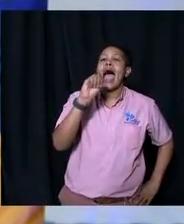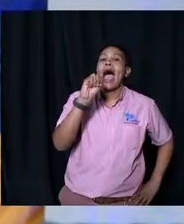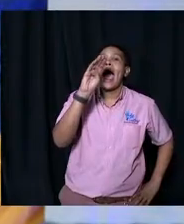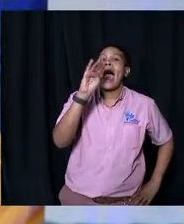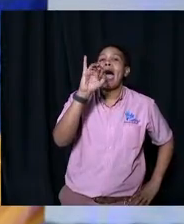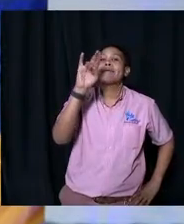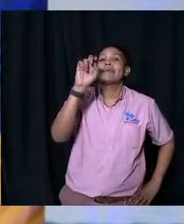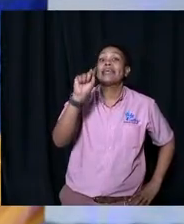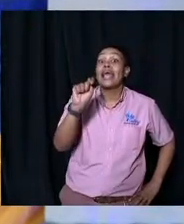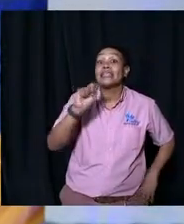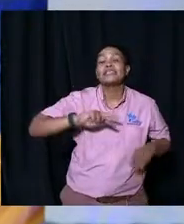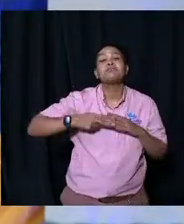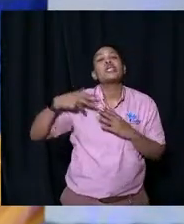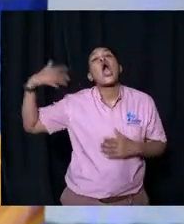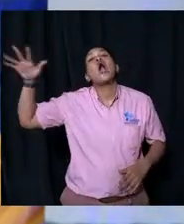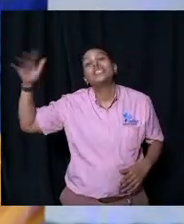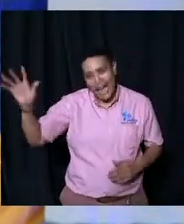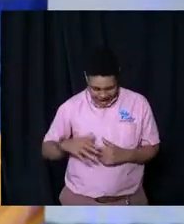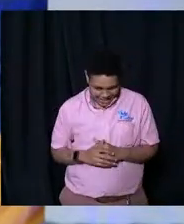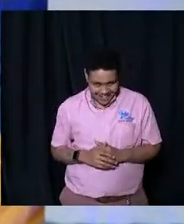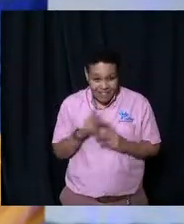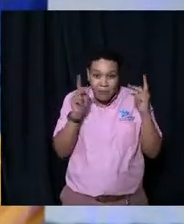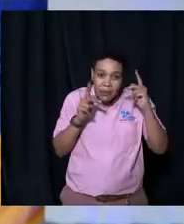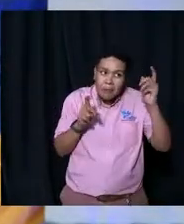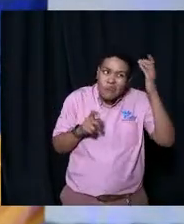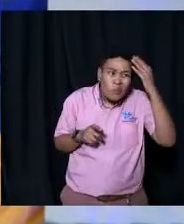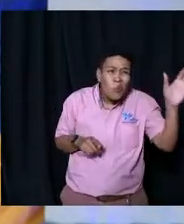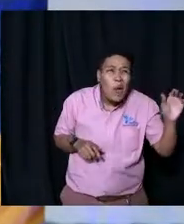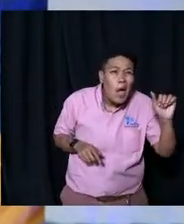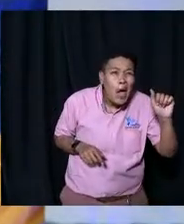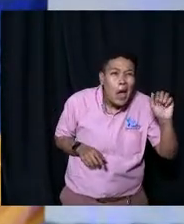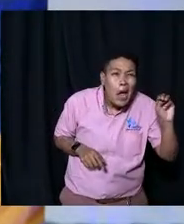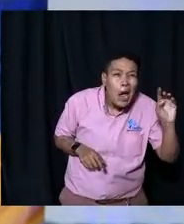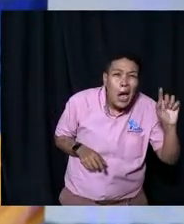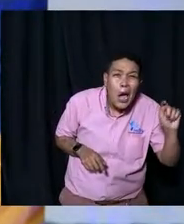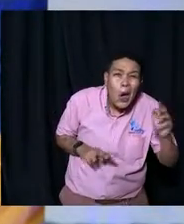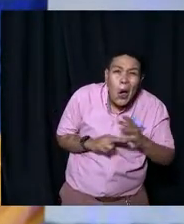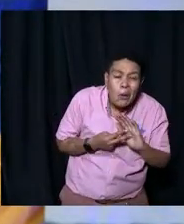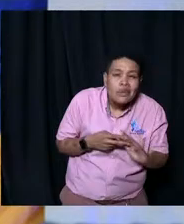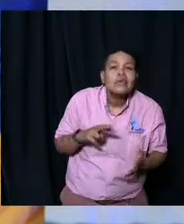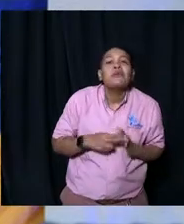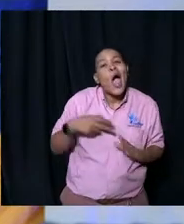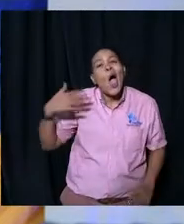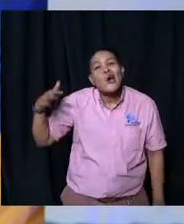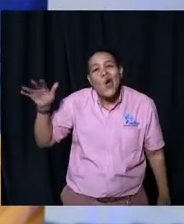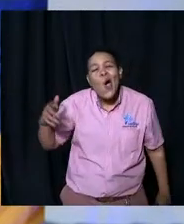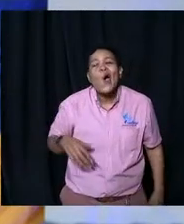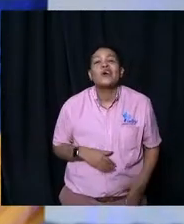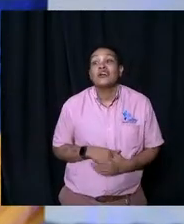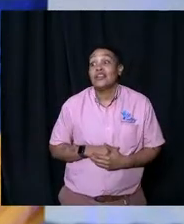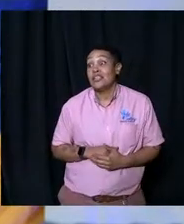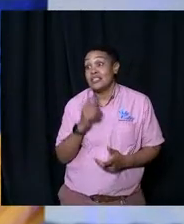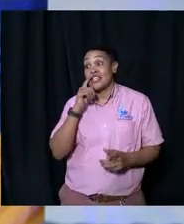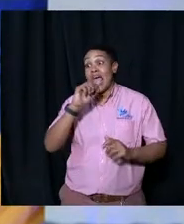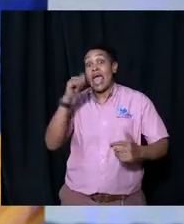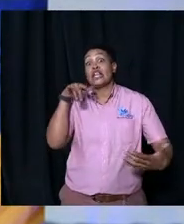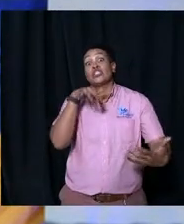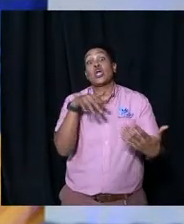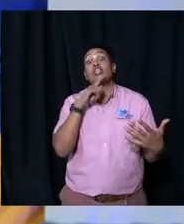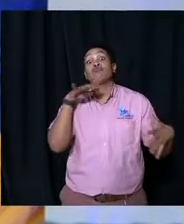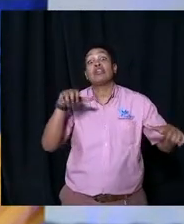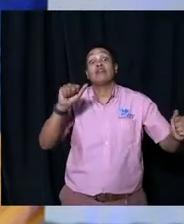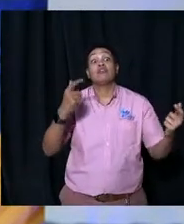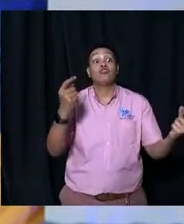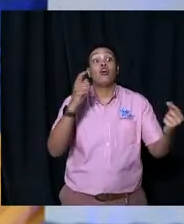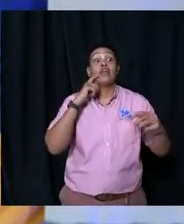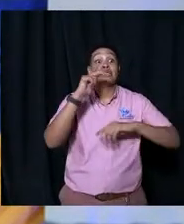point. Educating, man. We have to use a language that the people use. Right. Question, and this one is Facebook, I believe. Was any study done on the